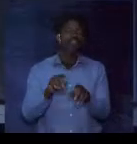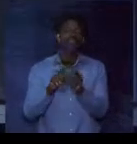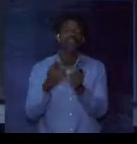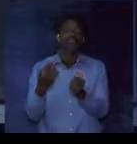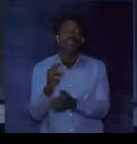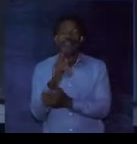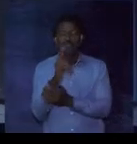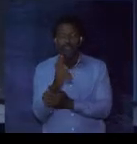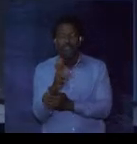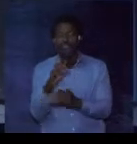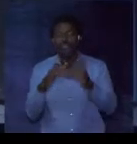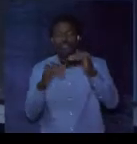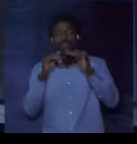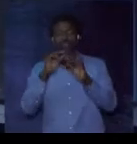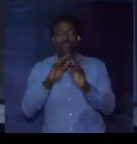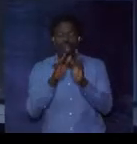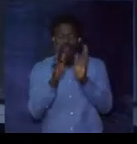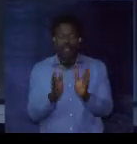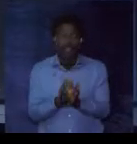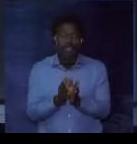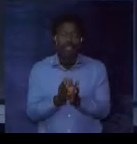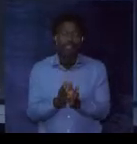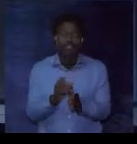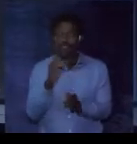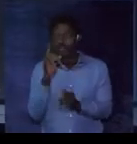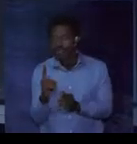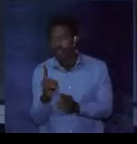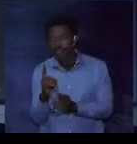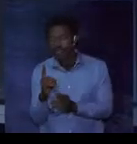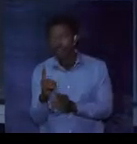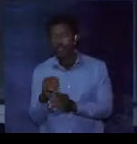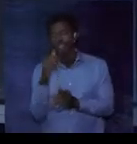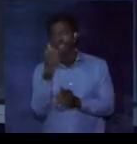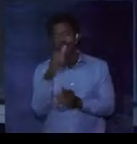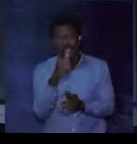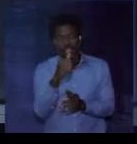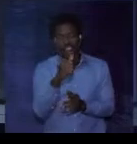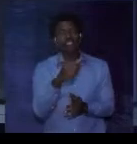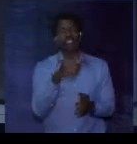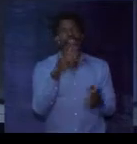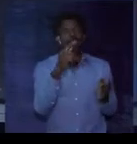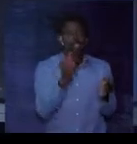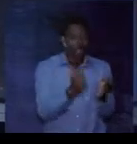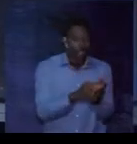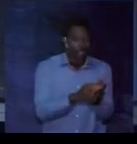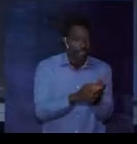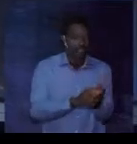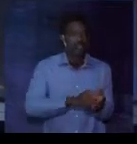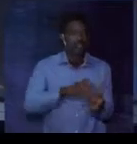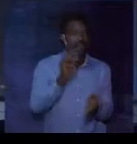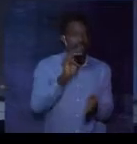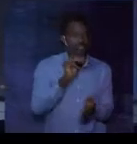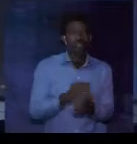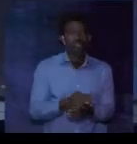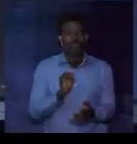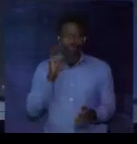build houses, ones, not tens. After ones, thousands. After thousands,